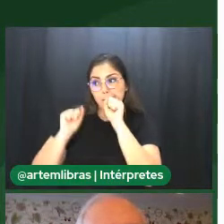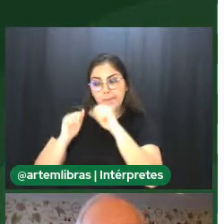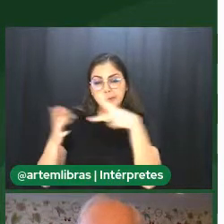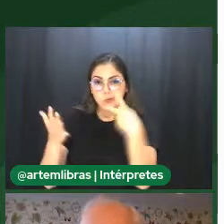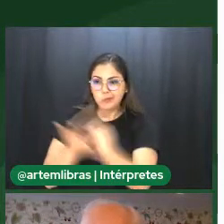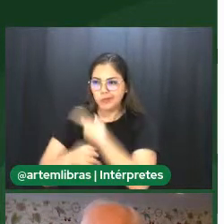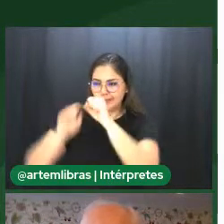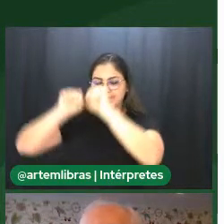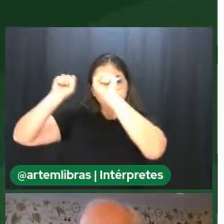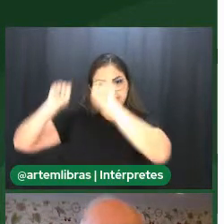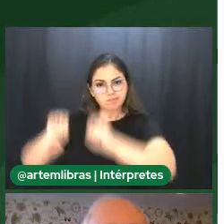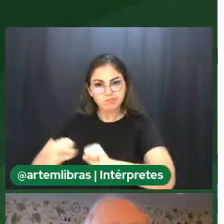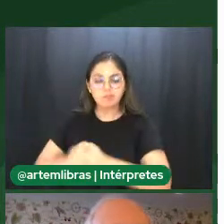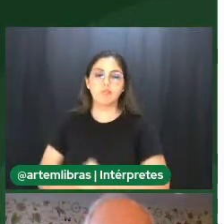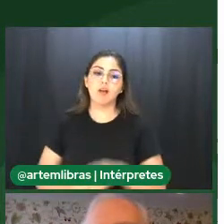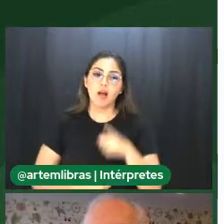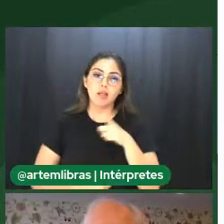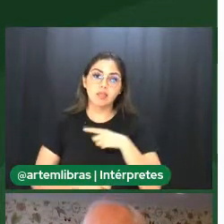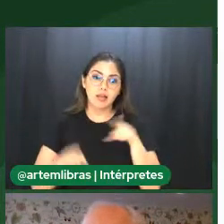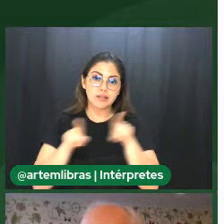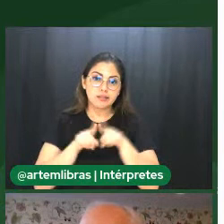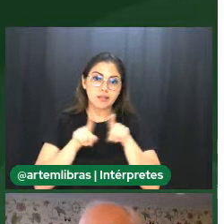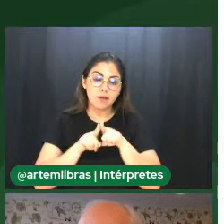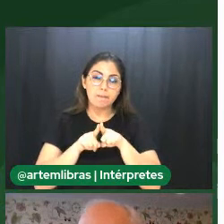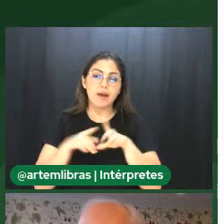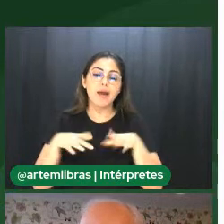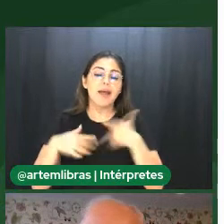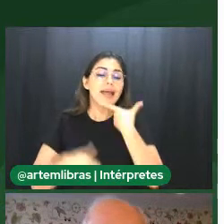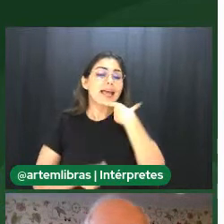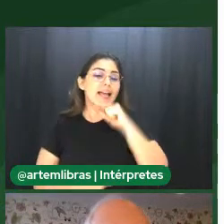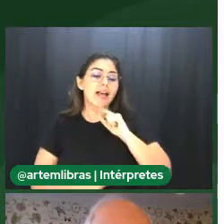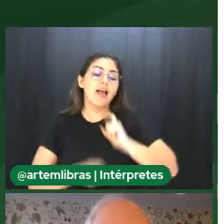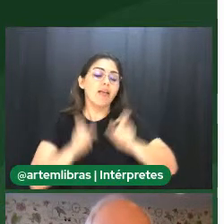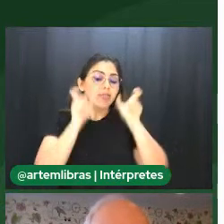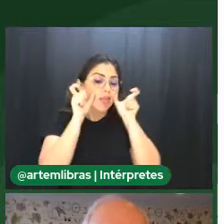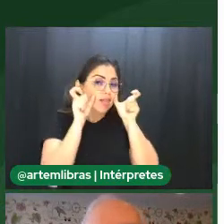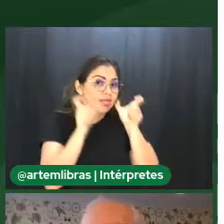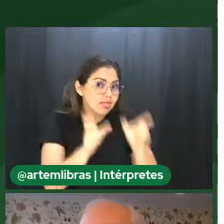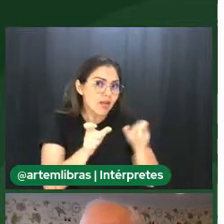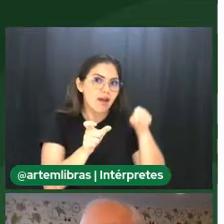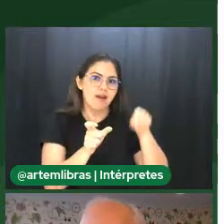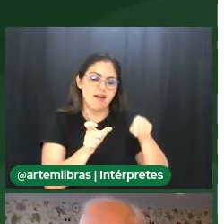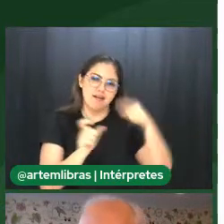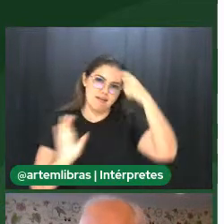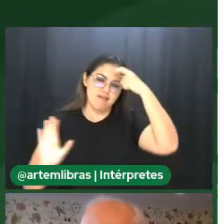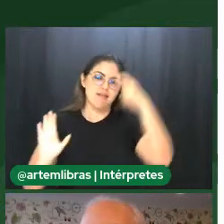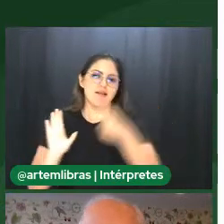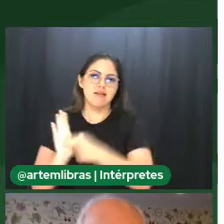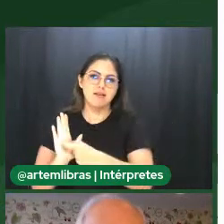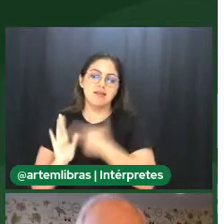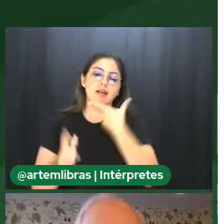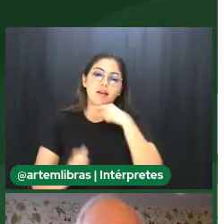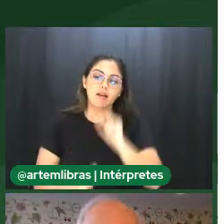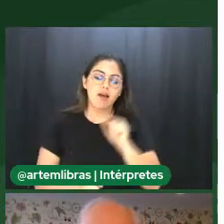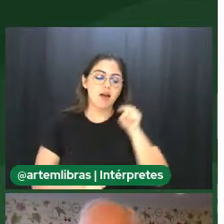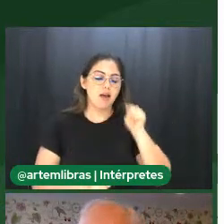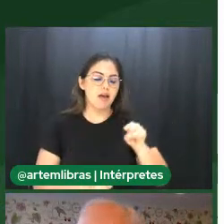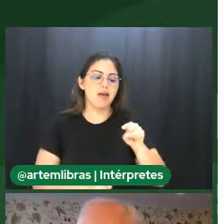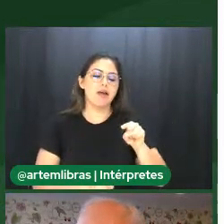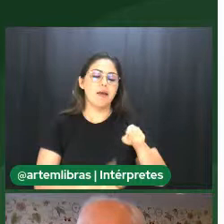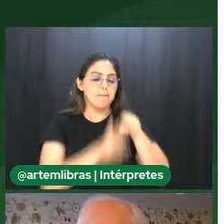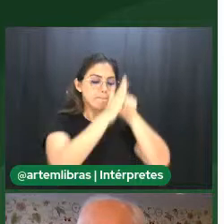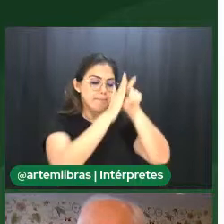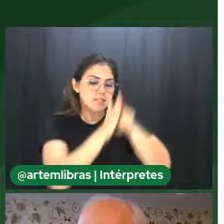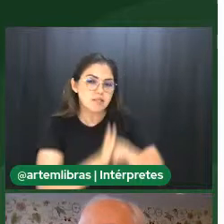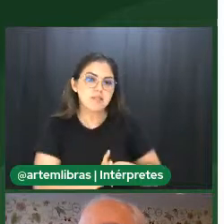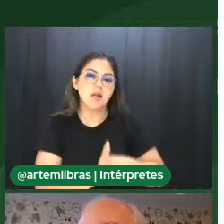have to decide on what kind of products to make and how to build them so they're safe, reliable, and